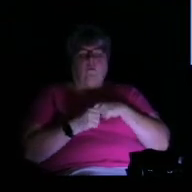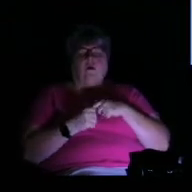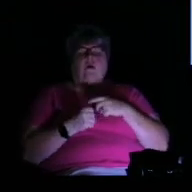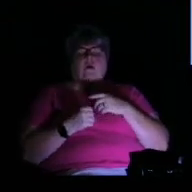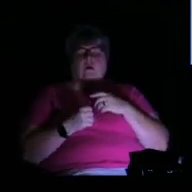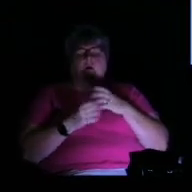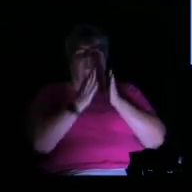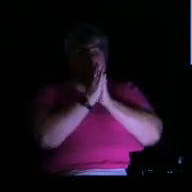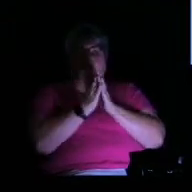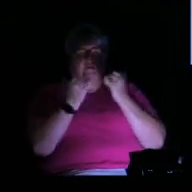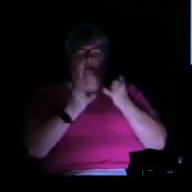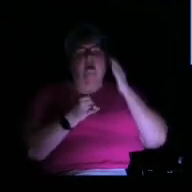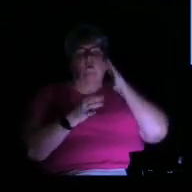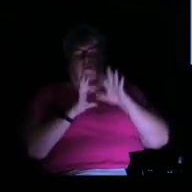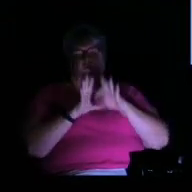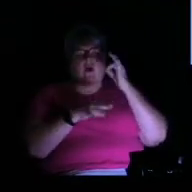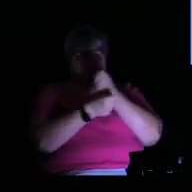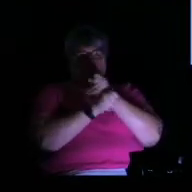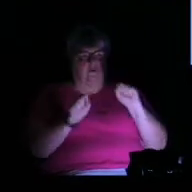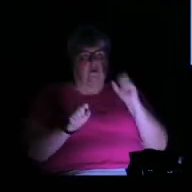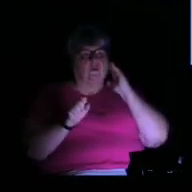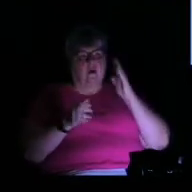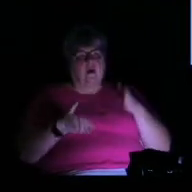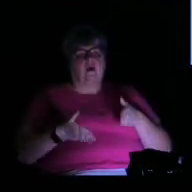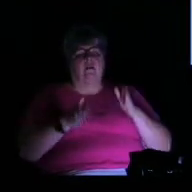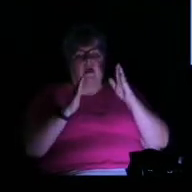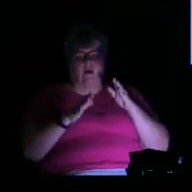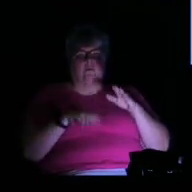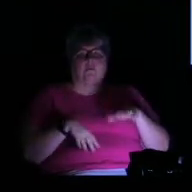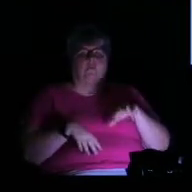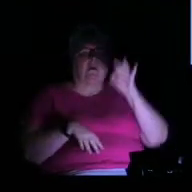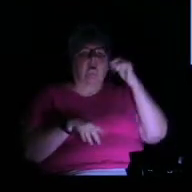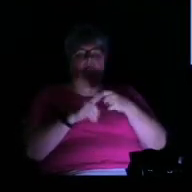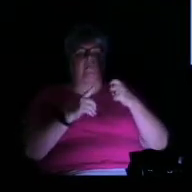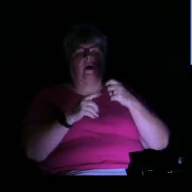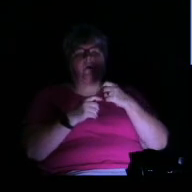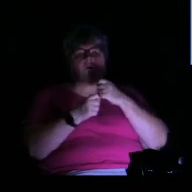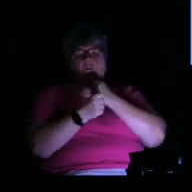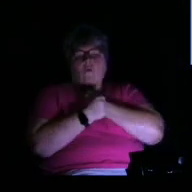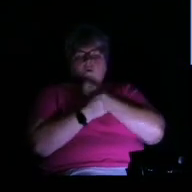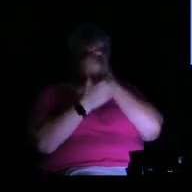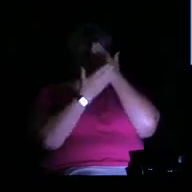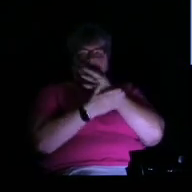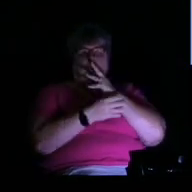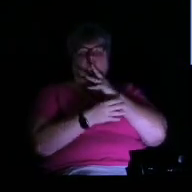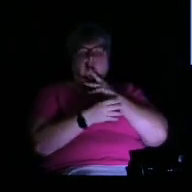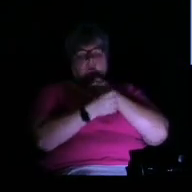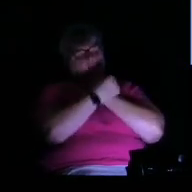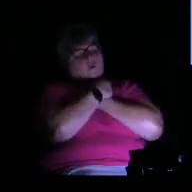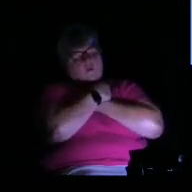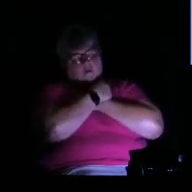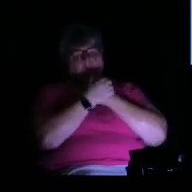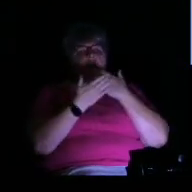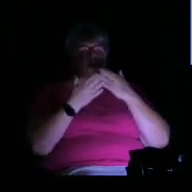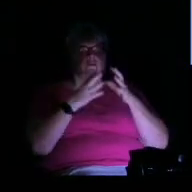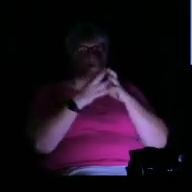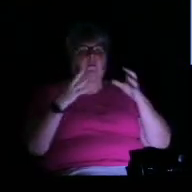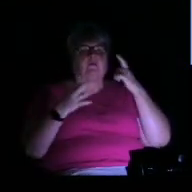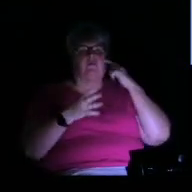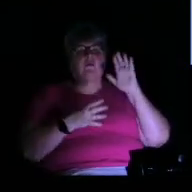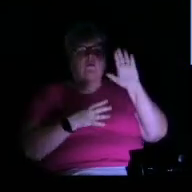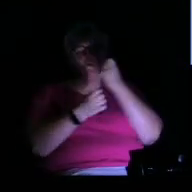find salvation, that they would allow you to pick them up out of that cold, dark water and hold them close. God, thank you so much for your salvation. Thank